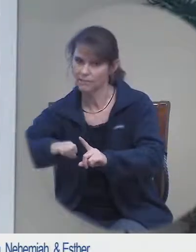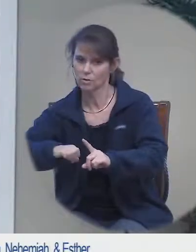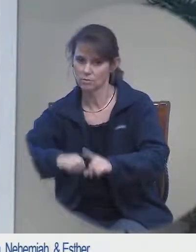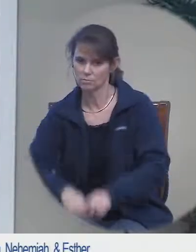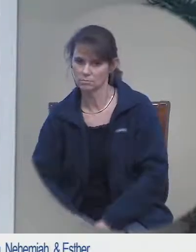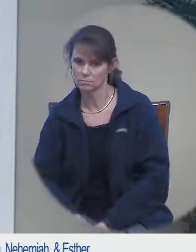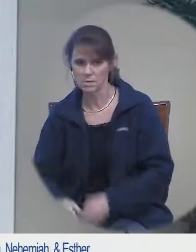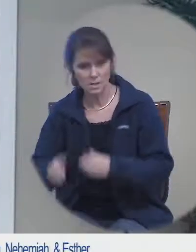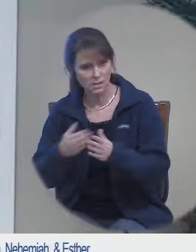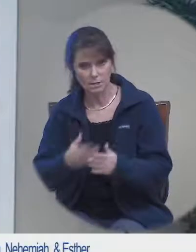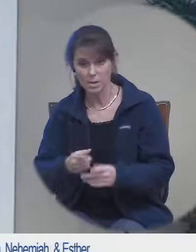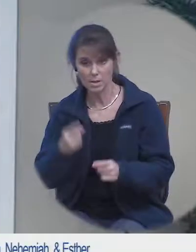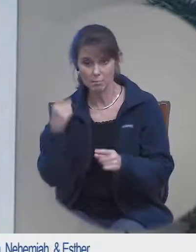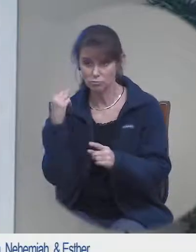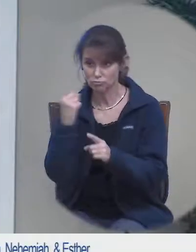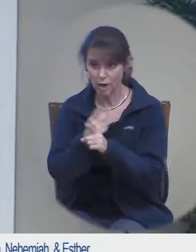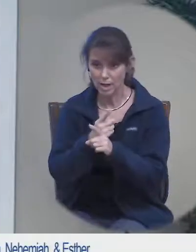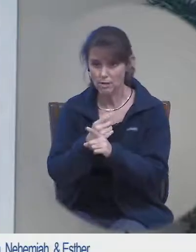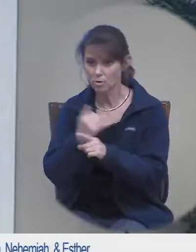or not in the sight of God.